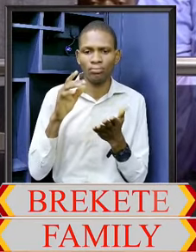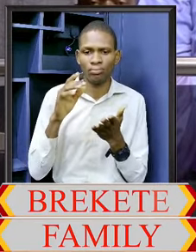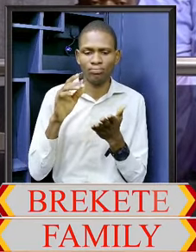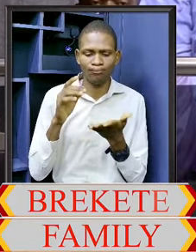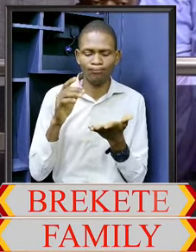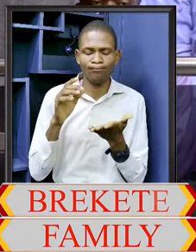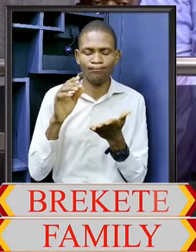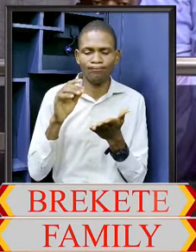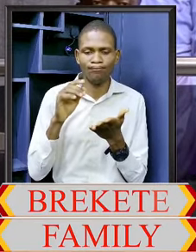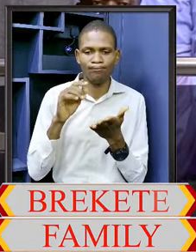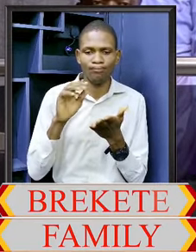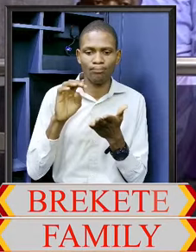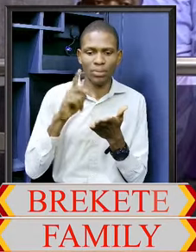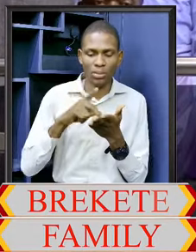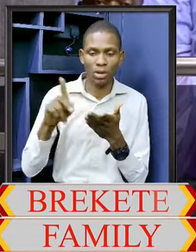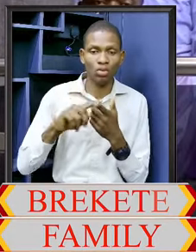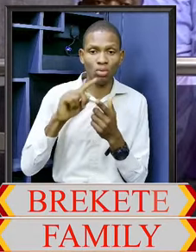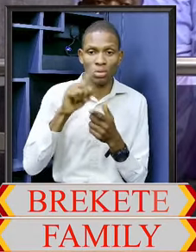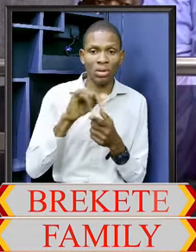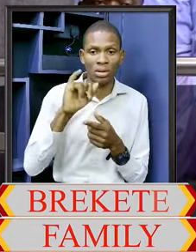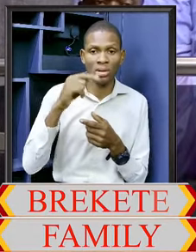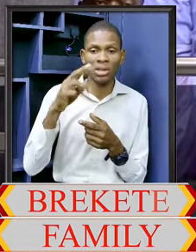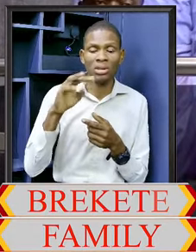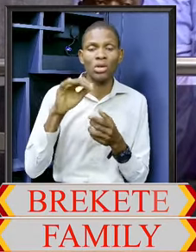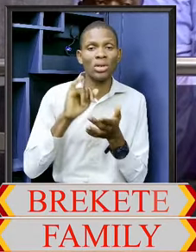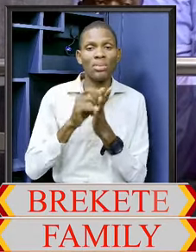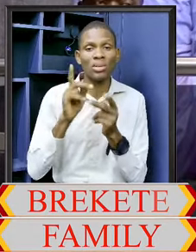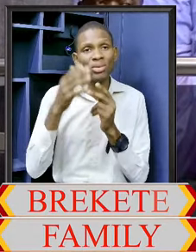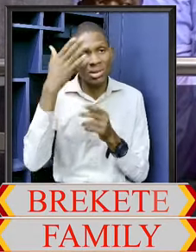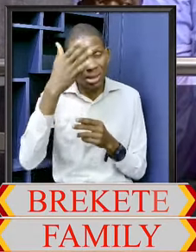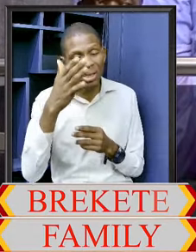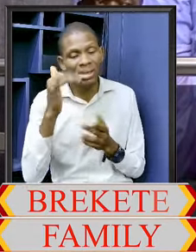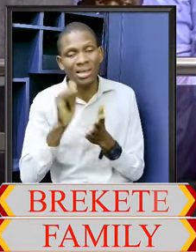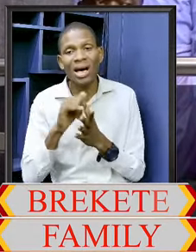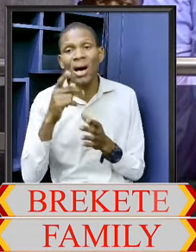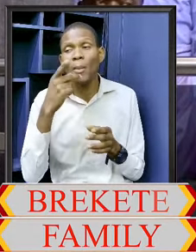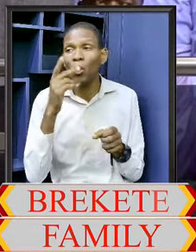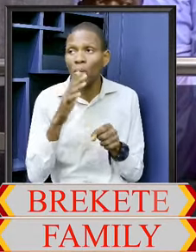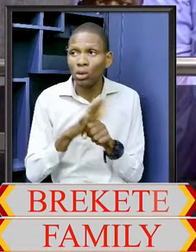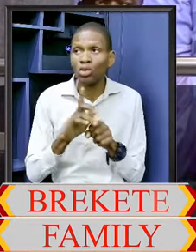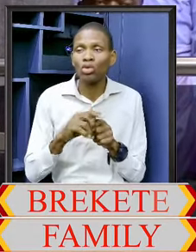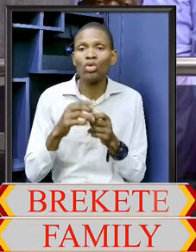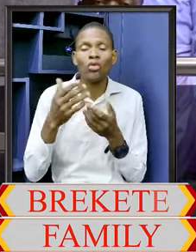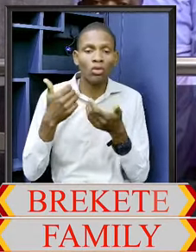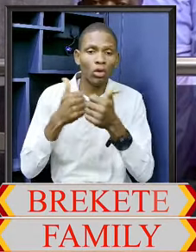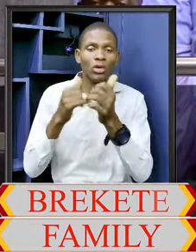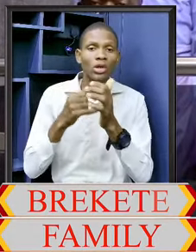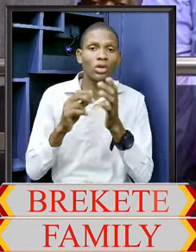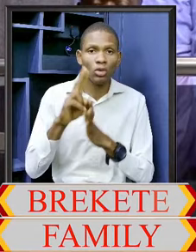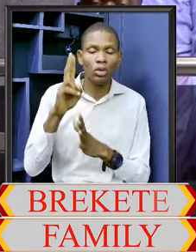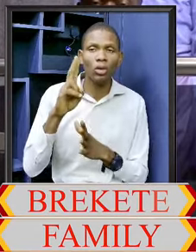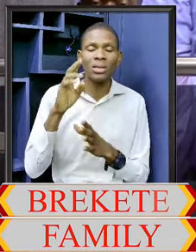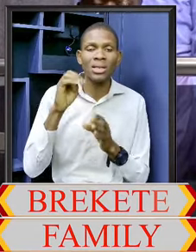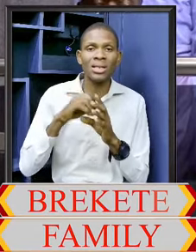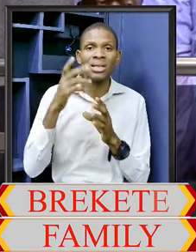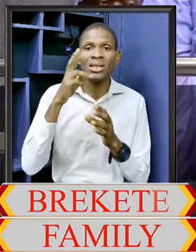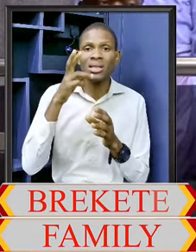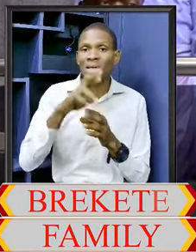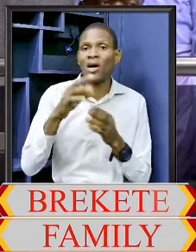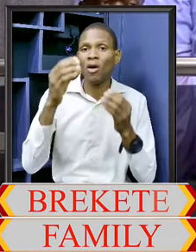Sigma. So that the man in the Sigma pension who has promised to help us follow it up in their